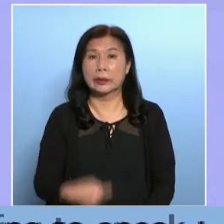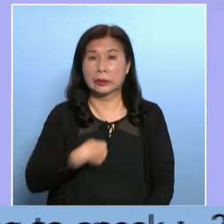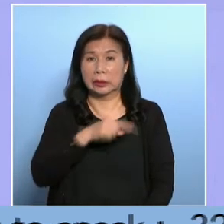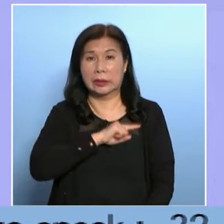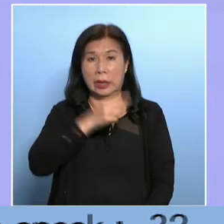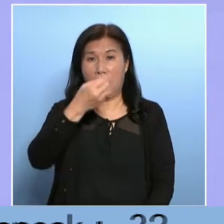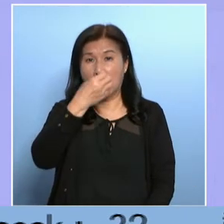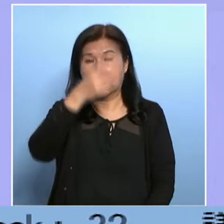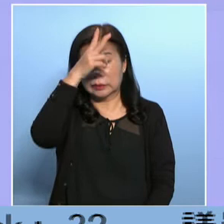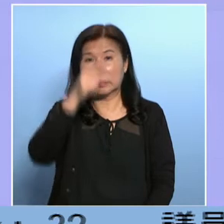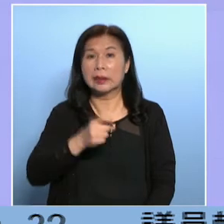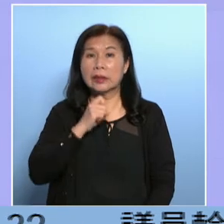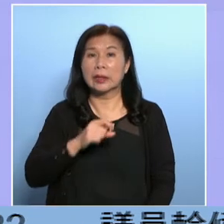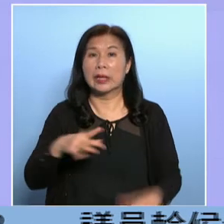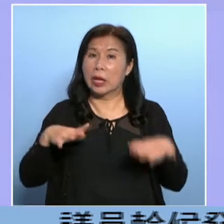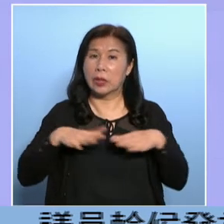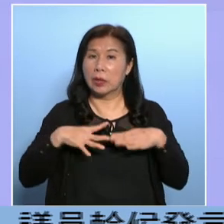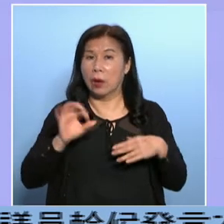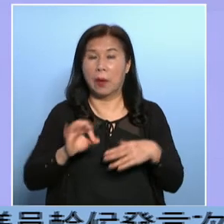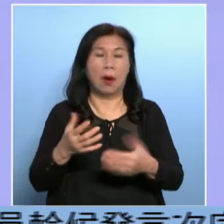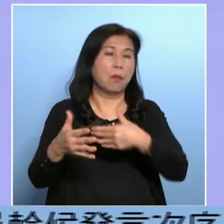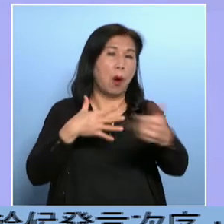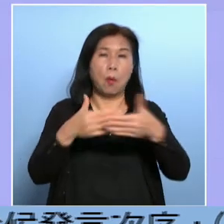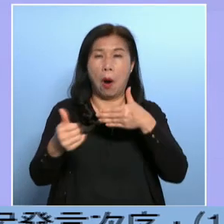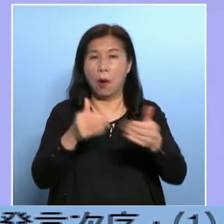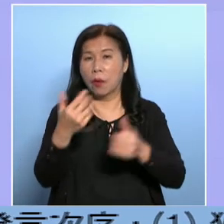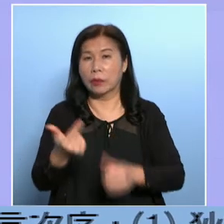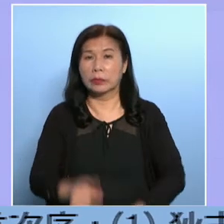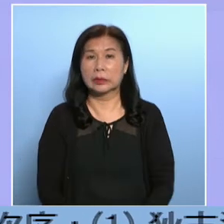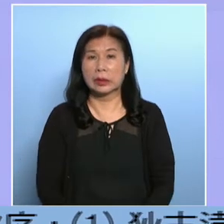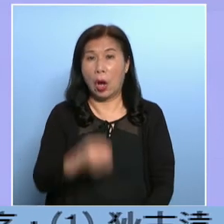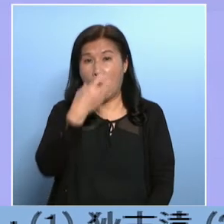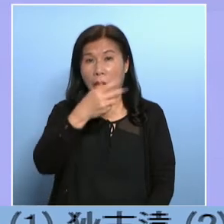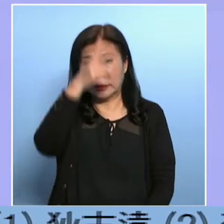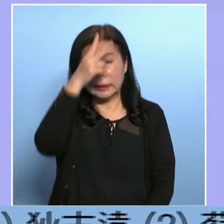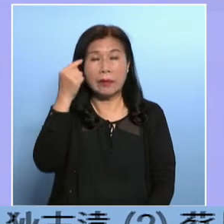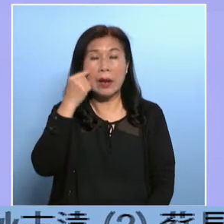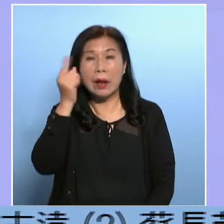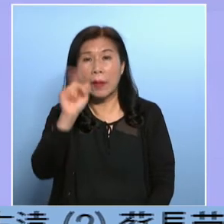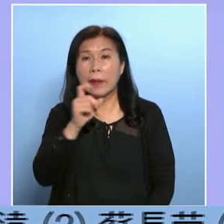I know that government is definitely not free at the moment,